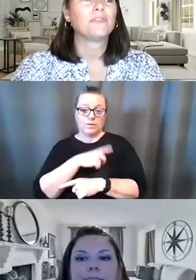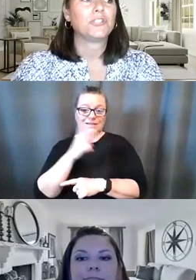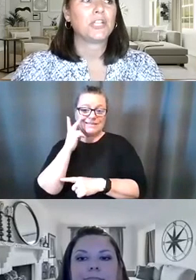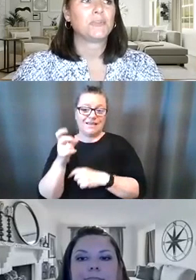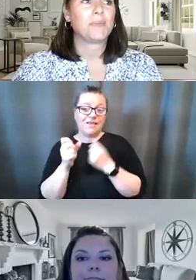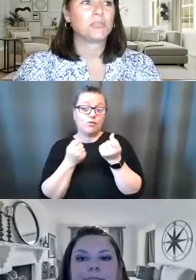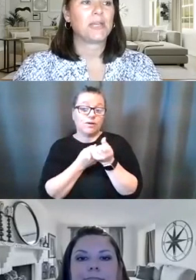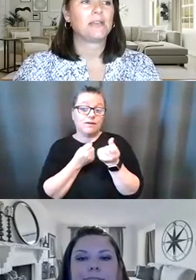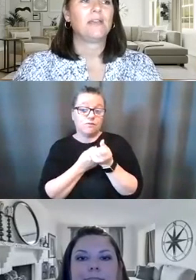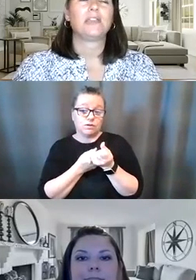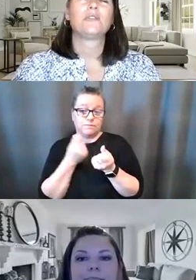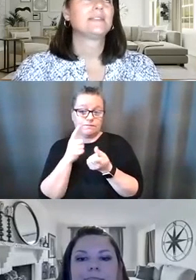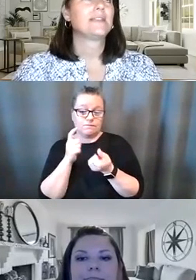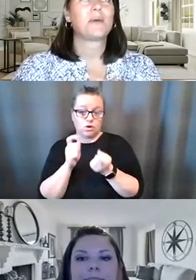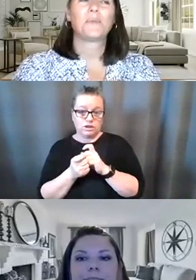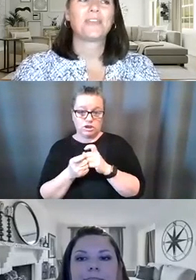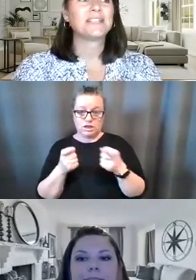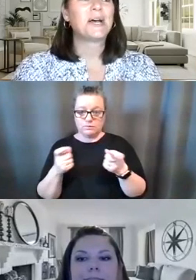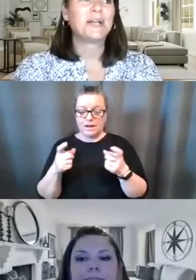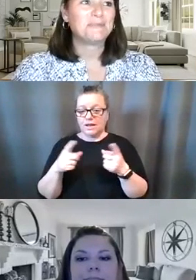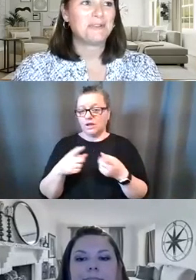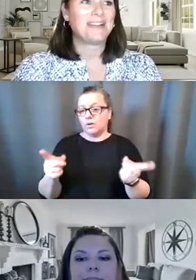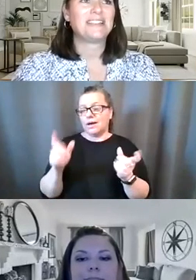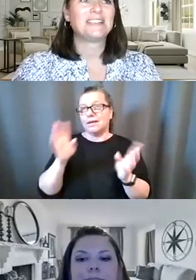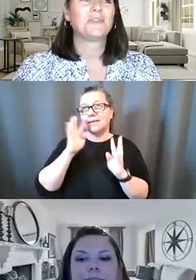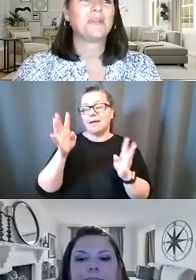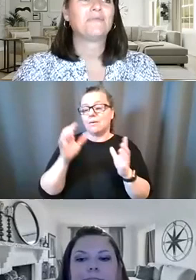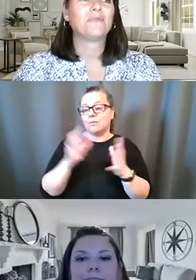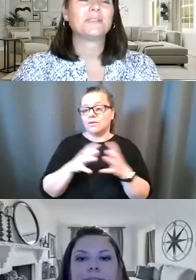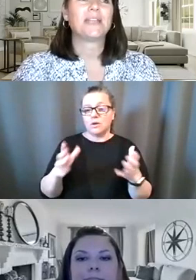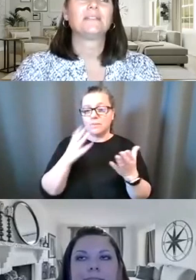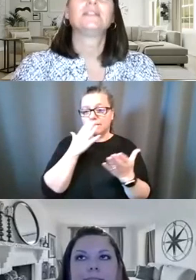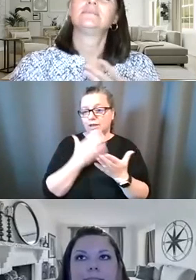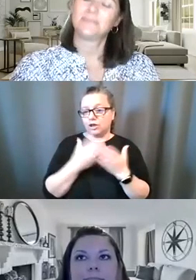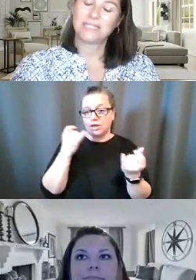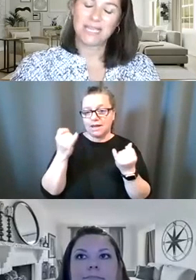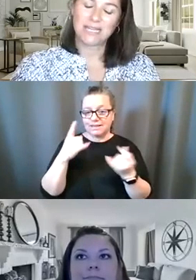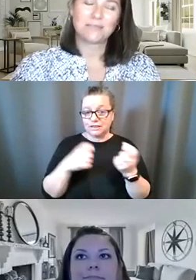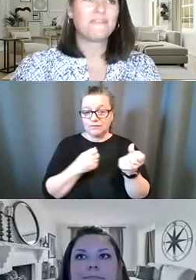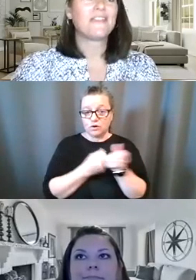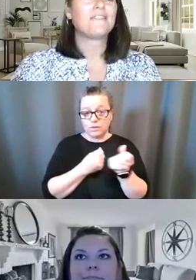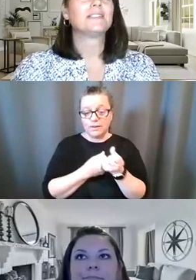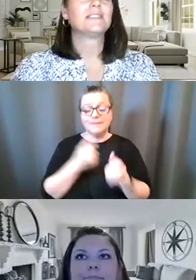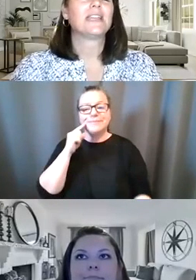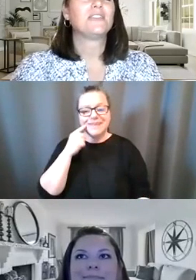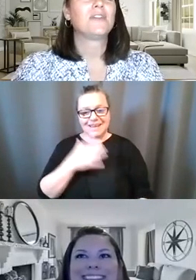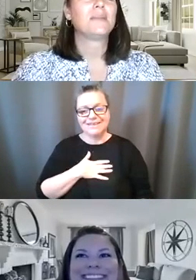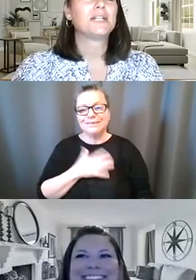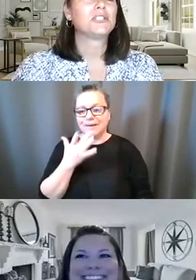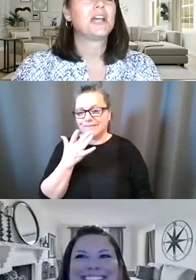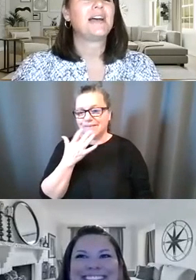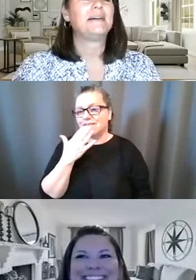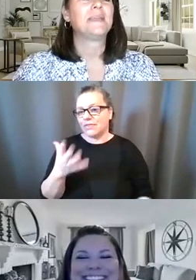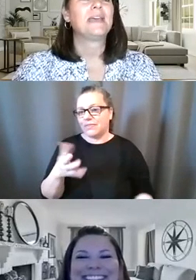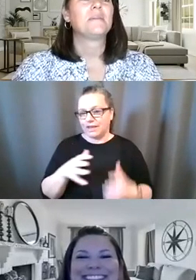reinforcement for change management. You guys came up with a ton of great ideas for reinforcement. Candy is my favorite. Thank you very